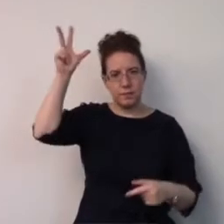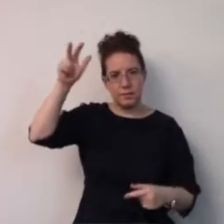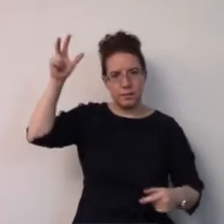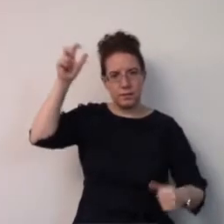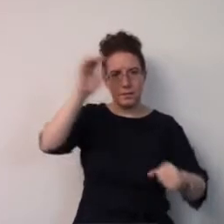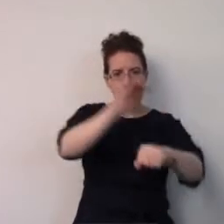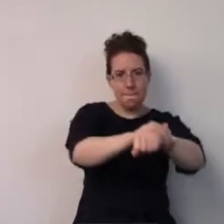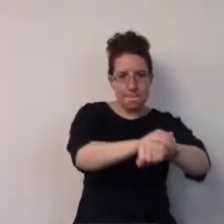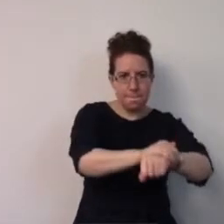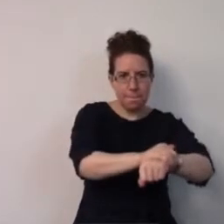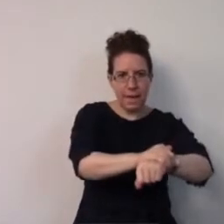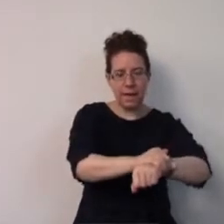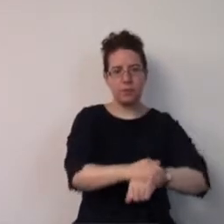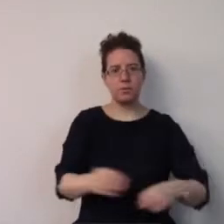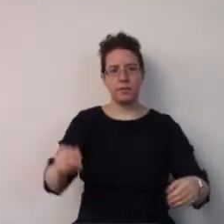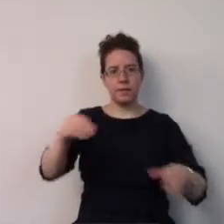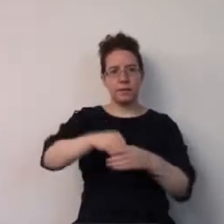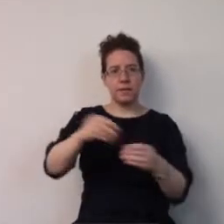Hallelujah.